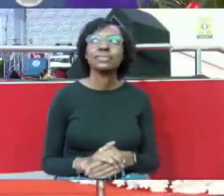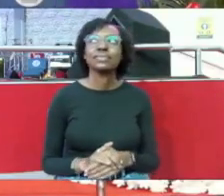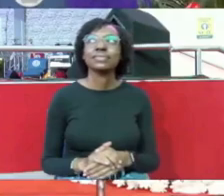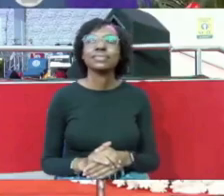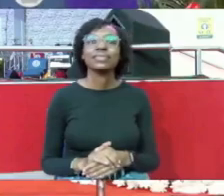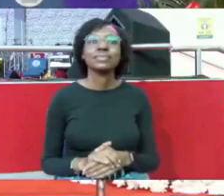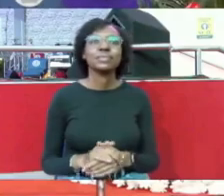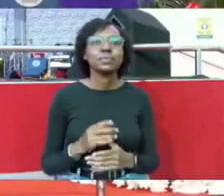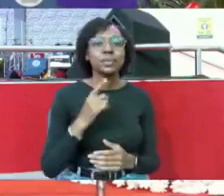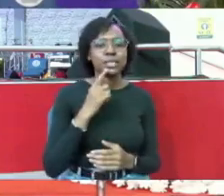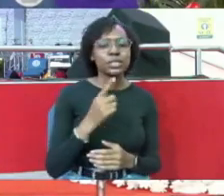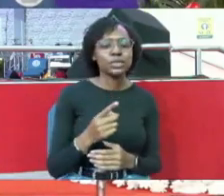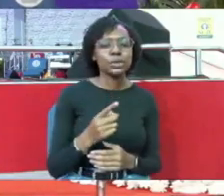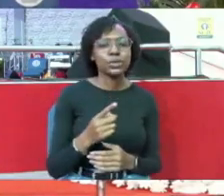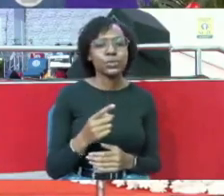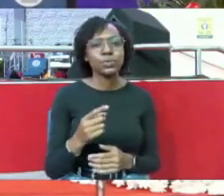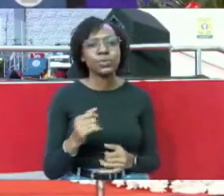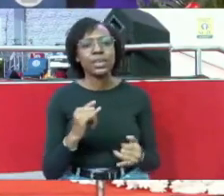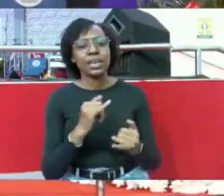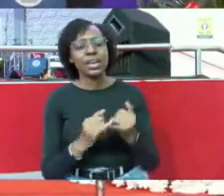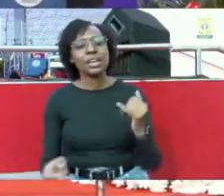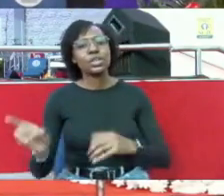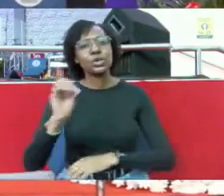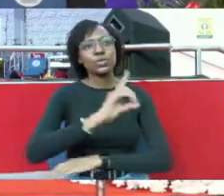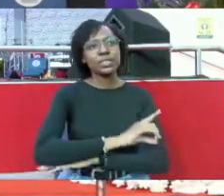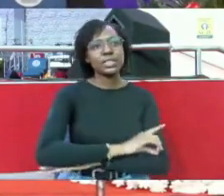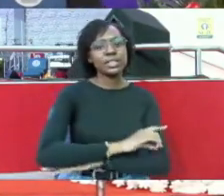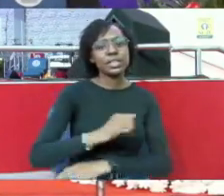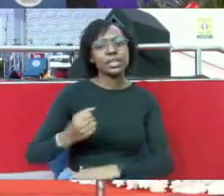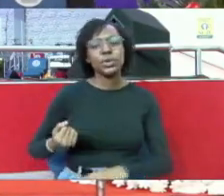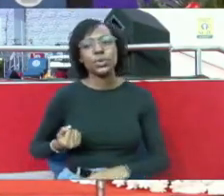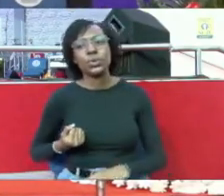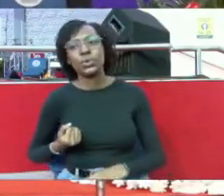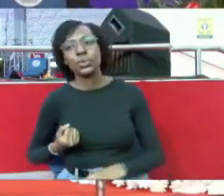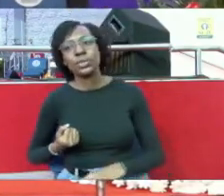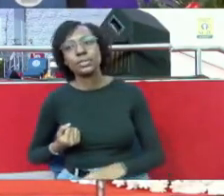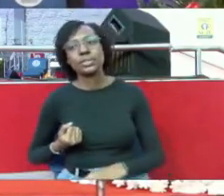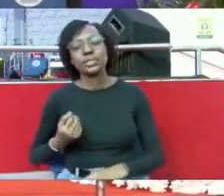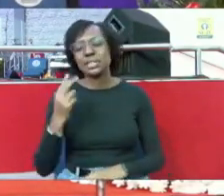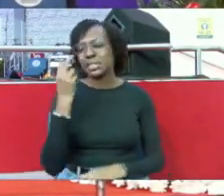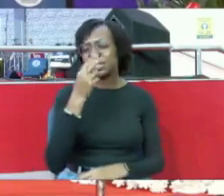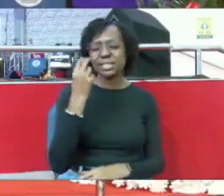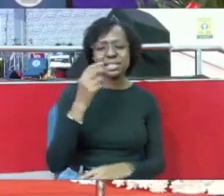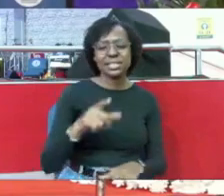And so at the end of the day, as a woman, you feel like life is very overwhelming.